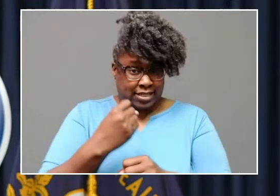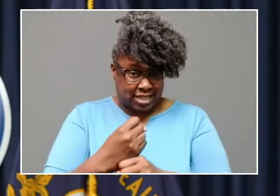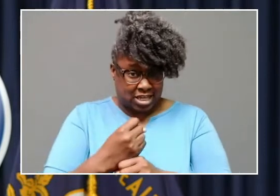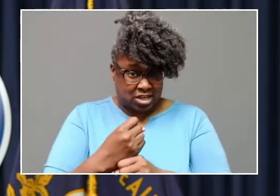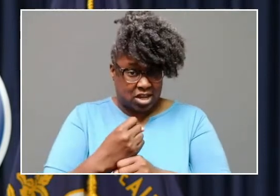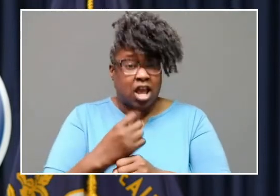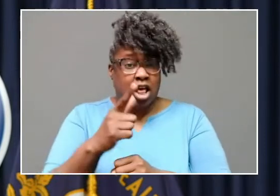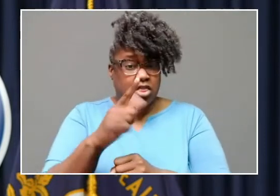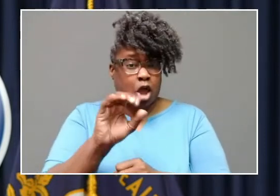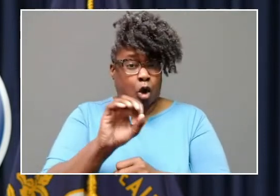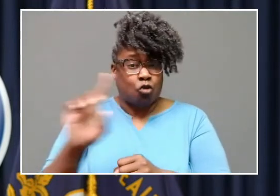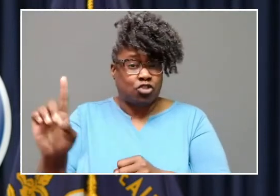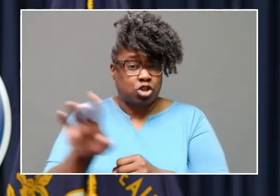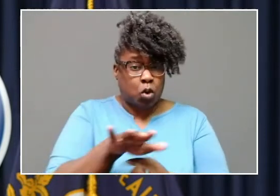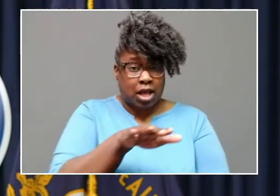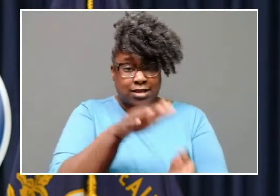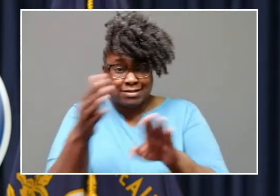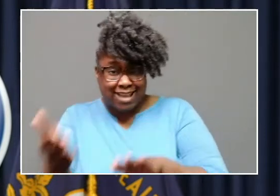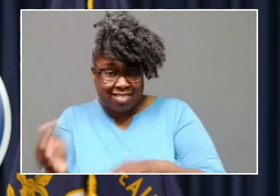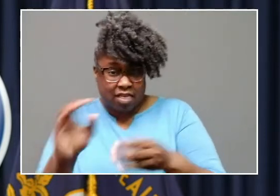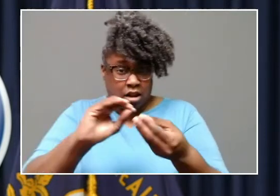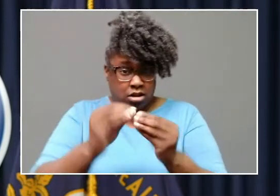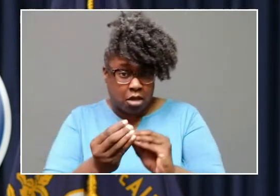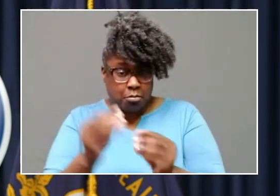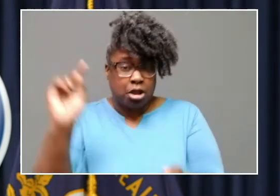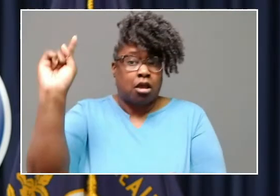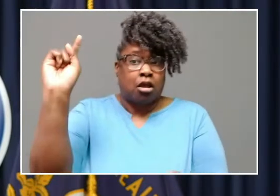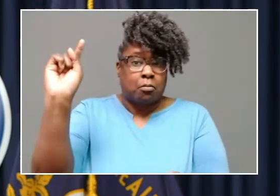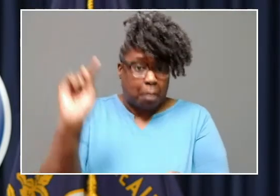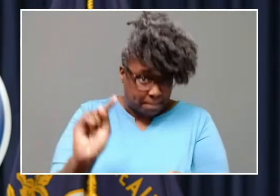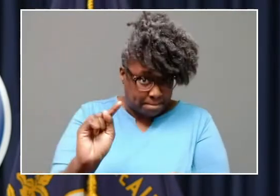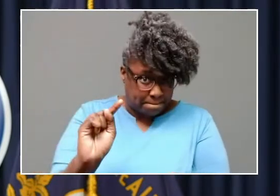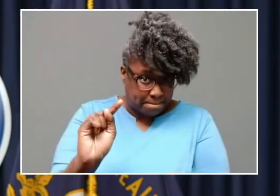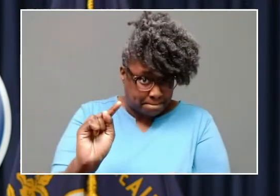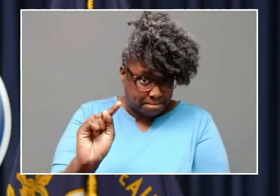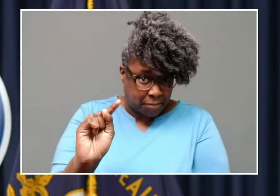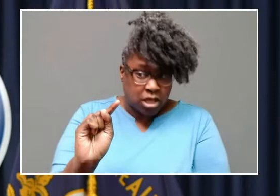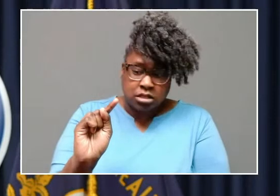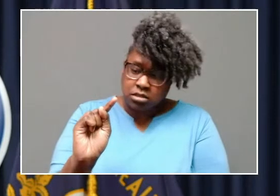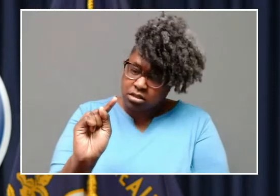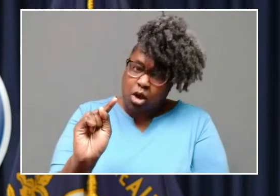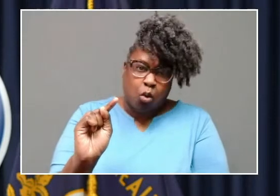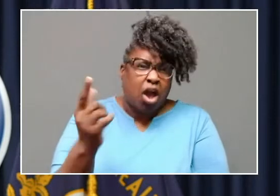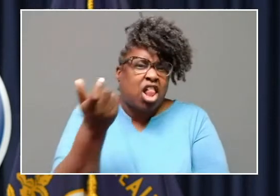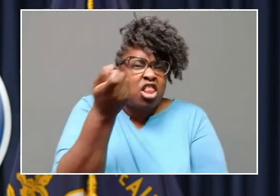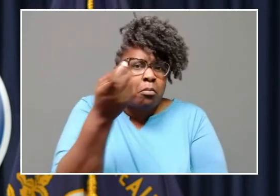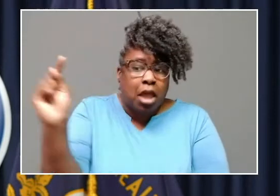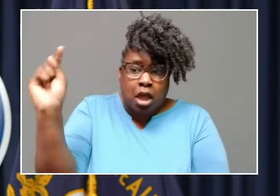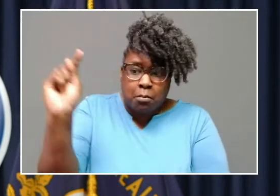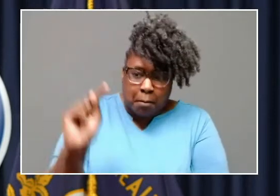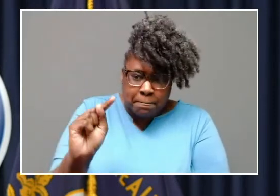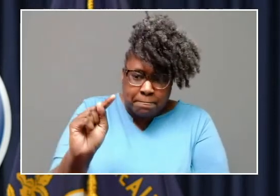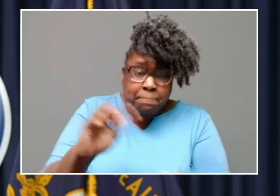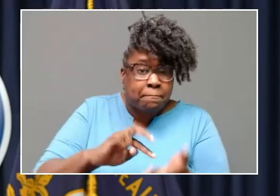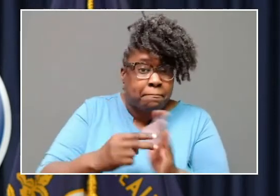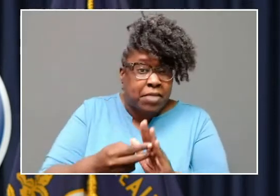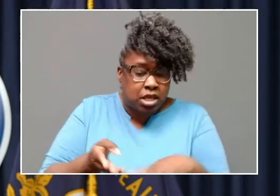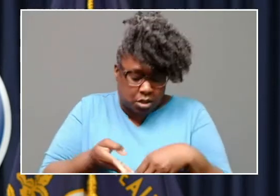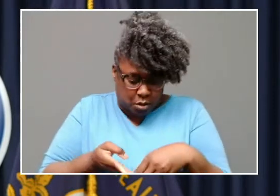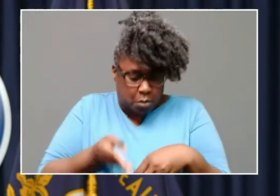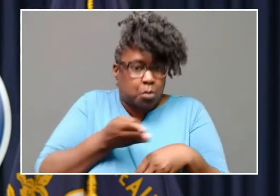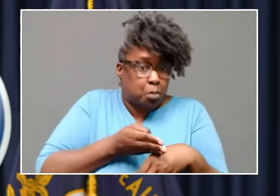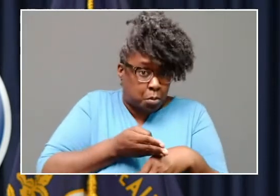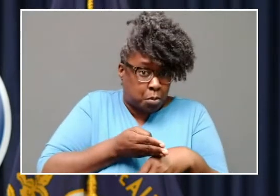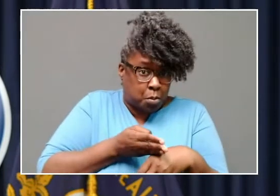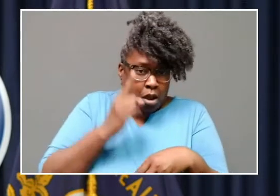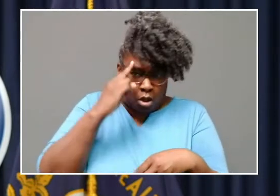before. I think it's important that we note that because it ought to give us at least hope. Hope that progress is possible. Hope that we can see fewer